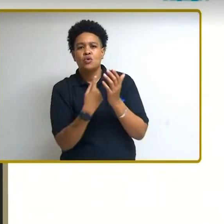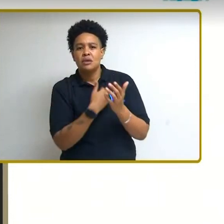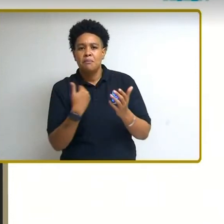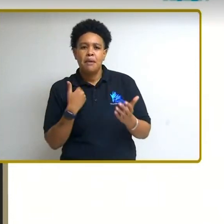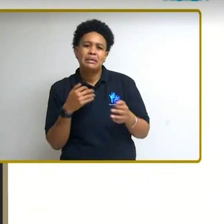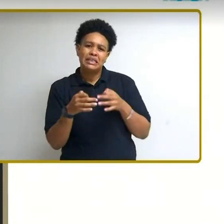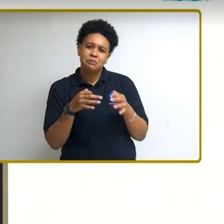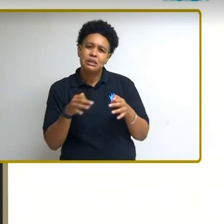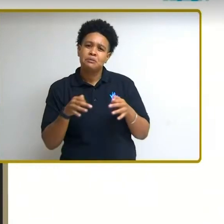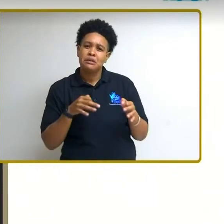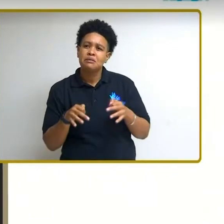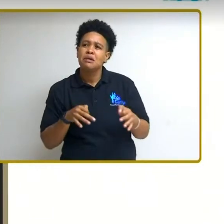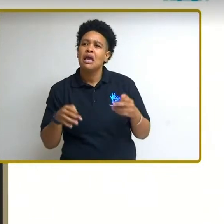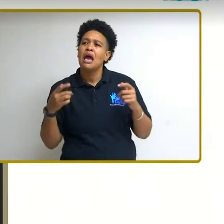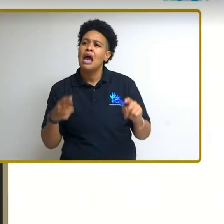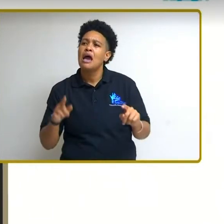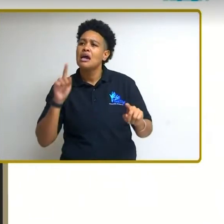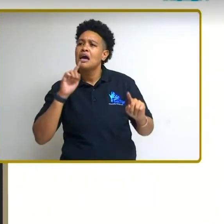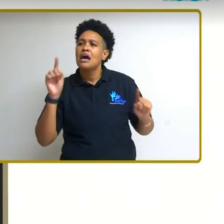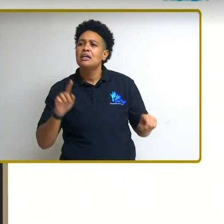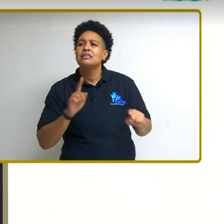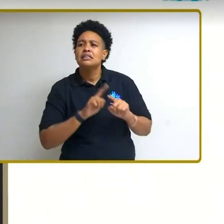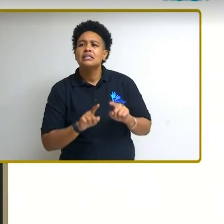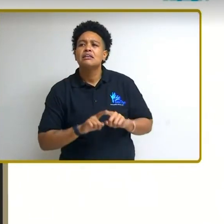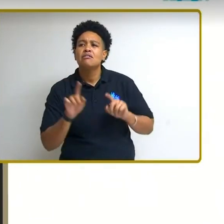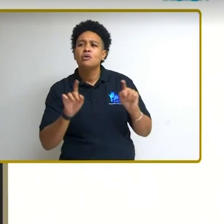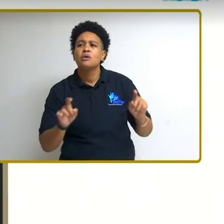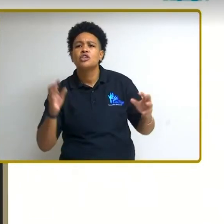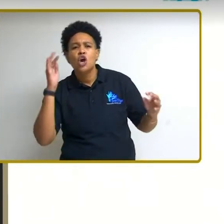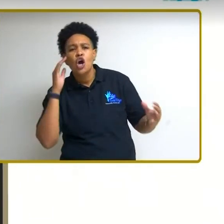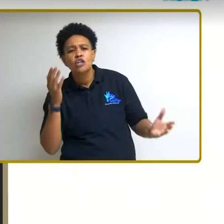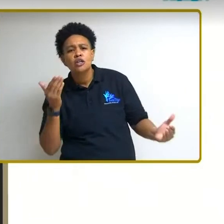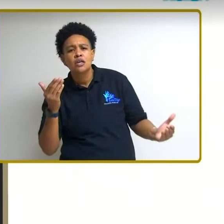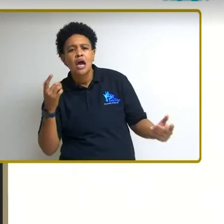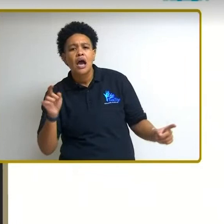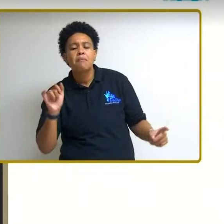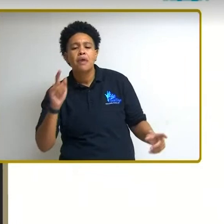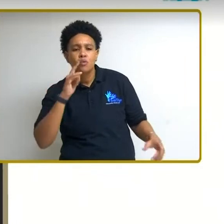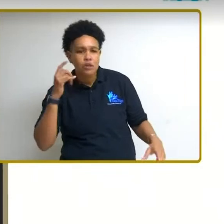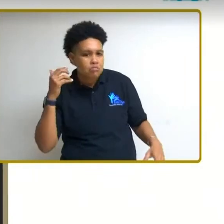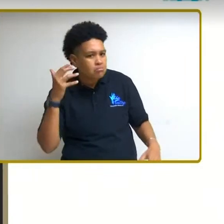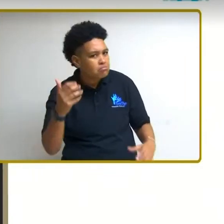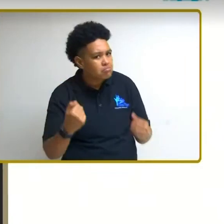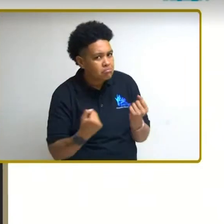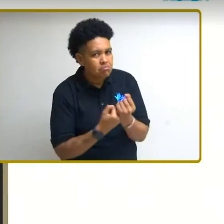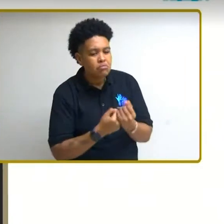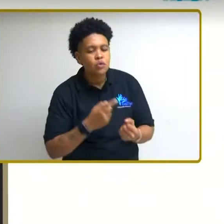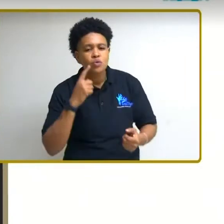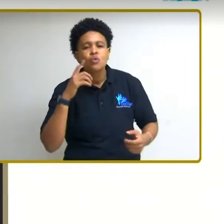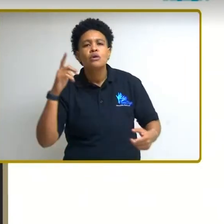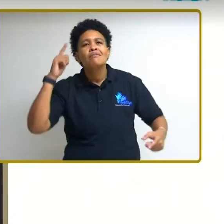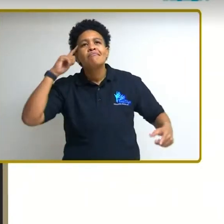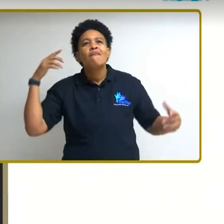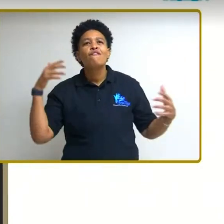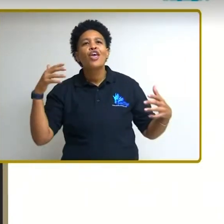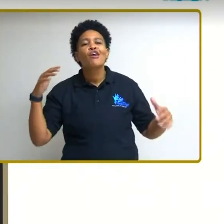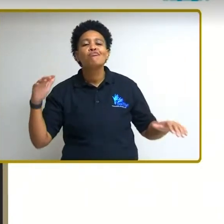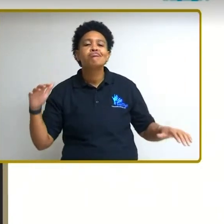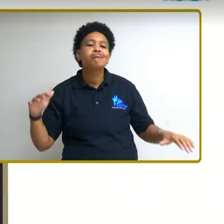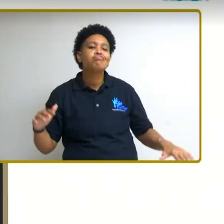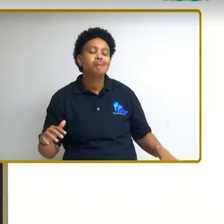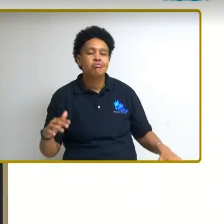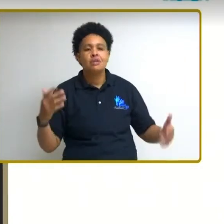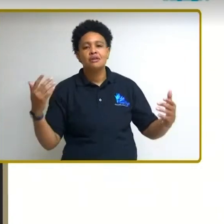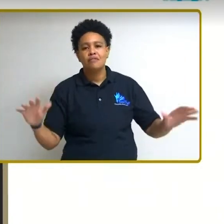members, answering questions, taking concerns, and that would have gone a far way as well to allay some of the fears that